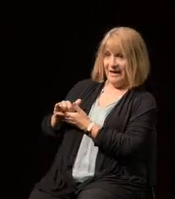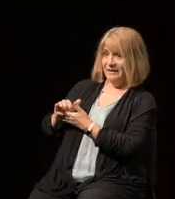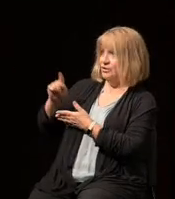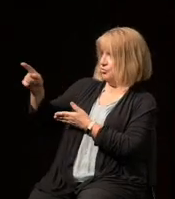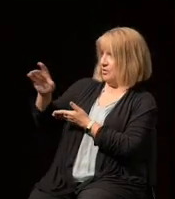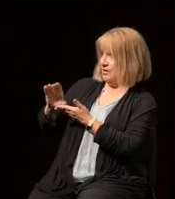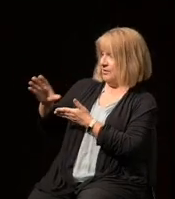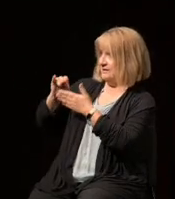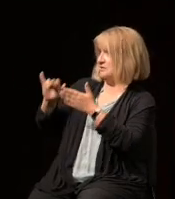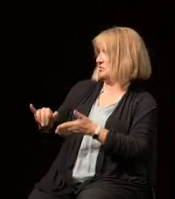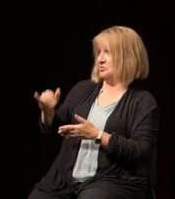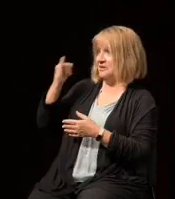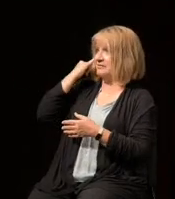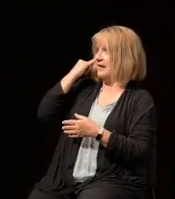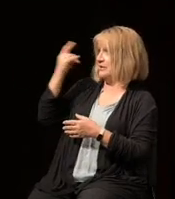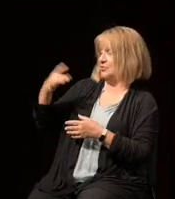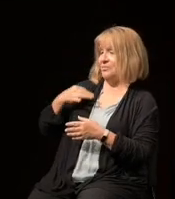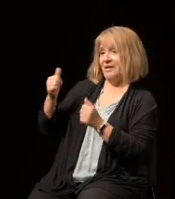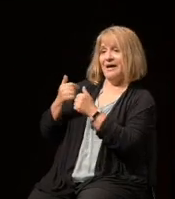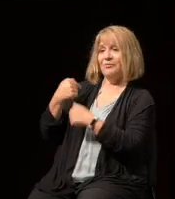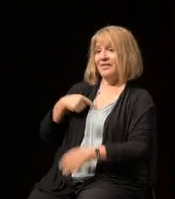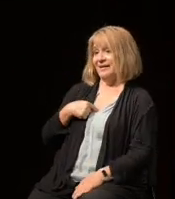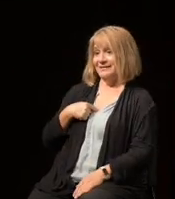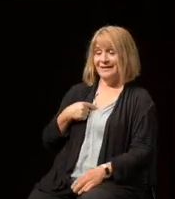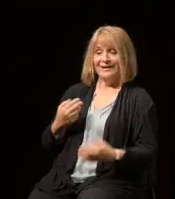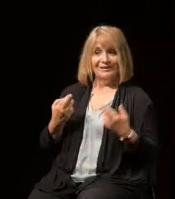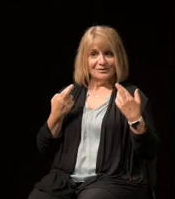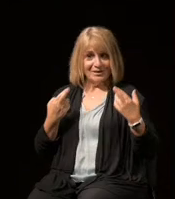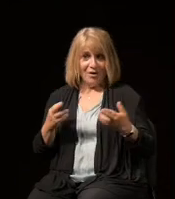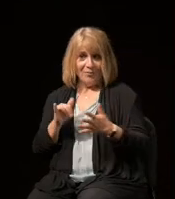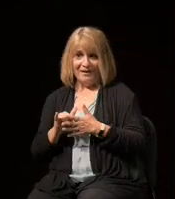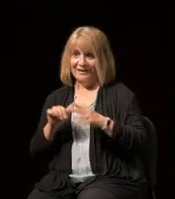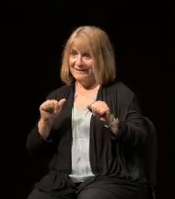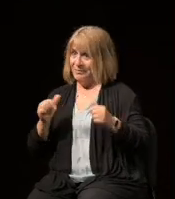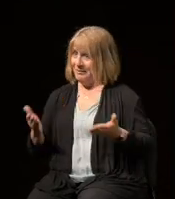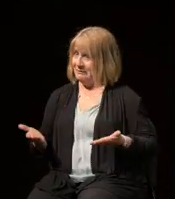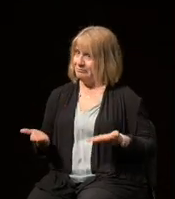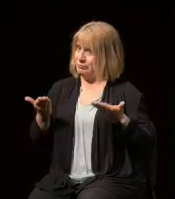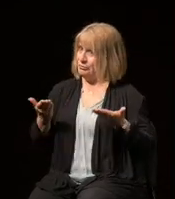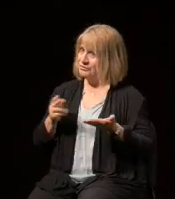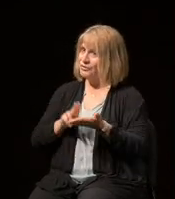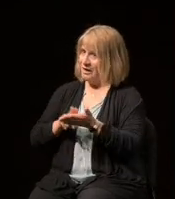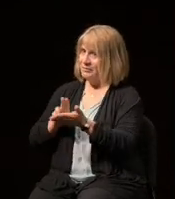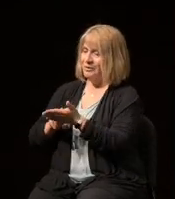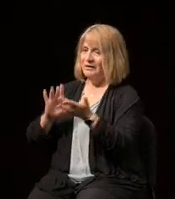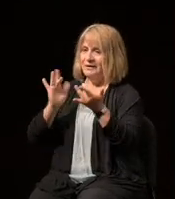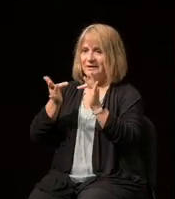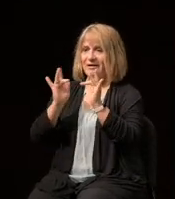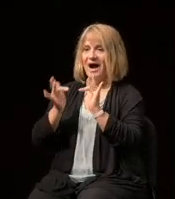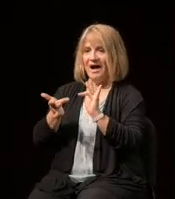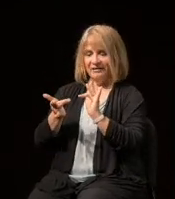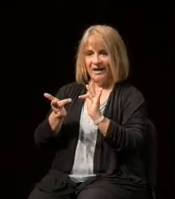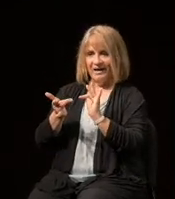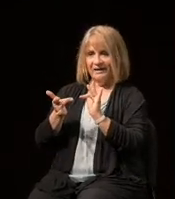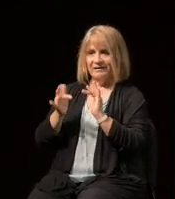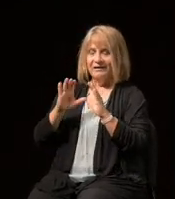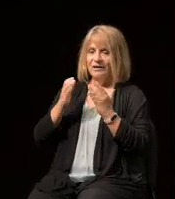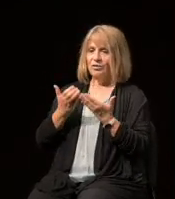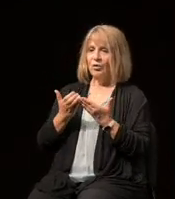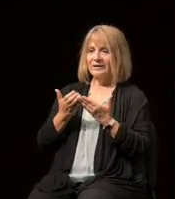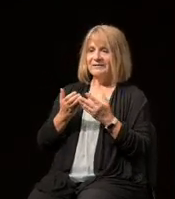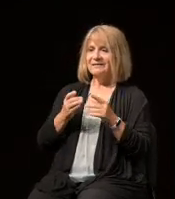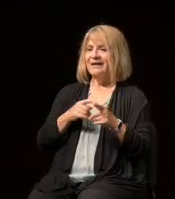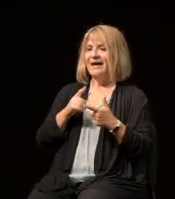us. So we can hope that this is a potential boost for enrollment in our online courses and address that